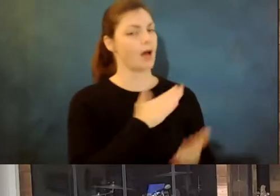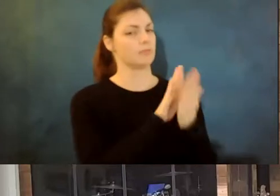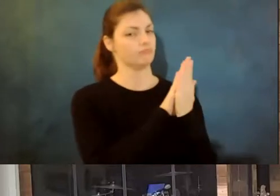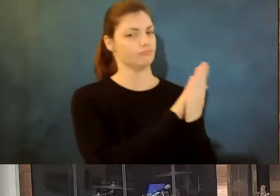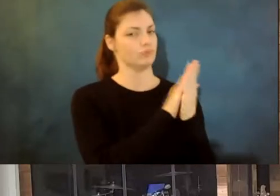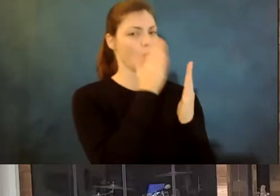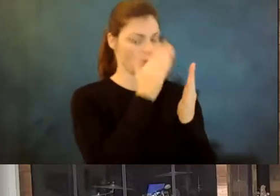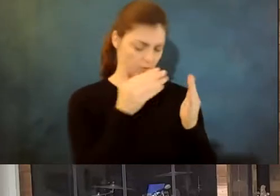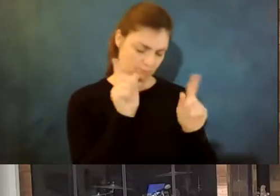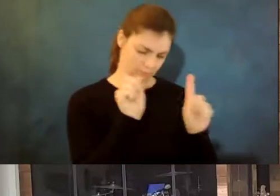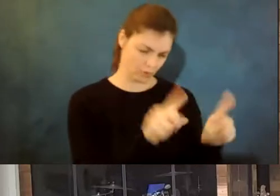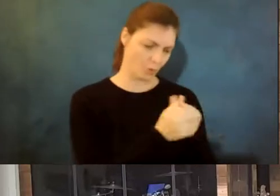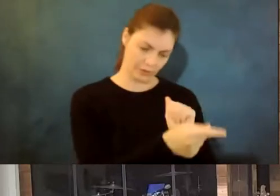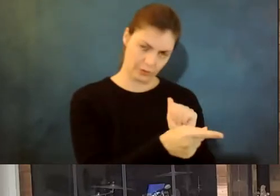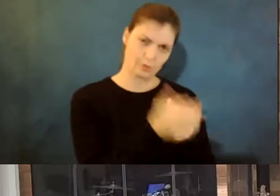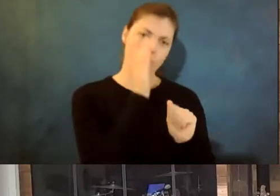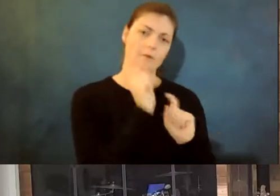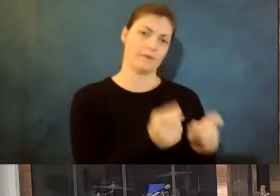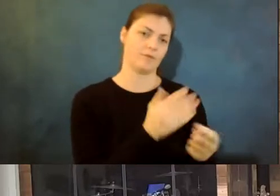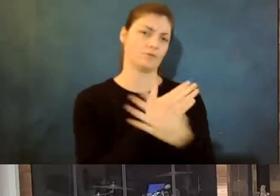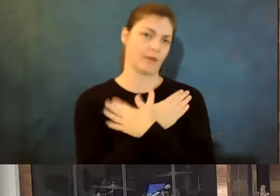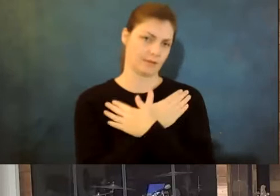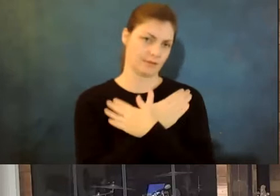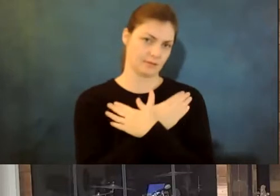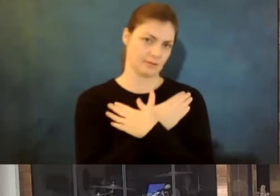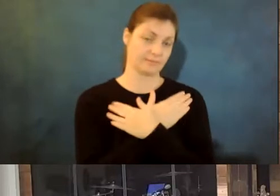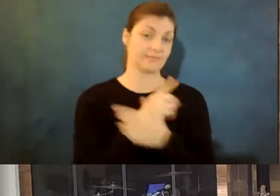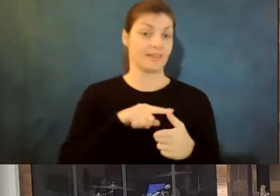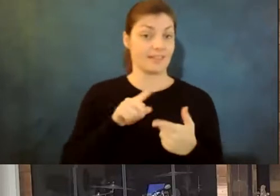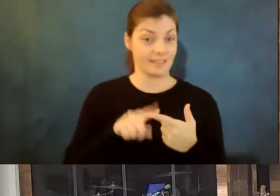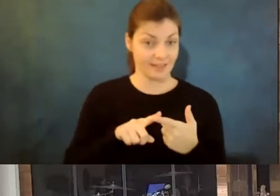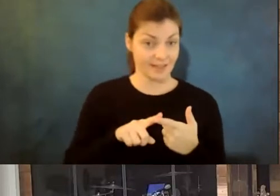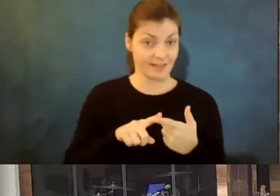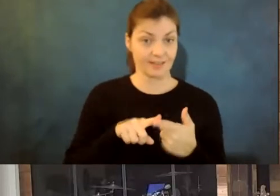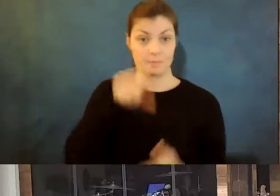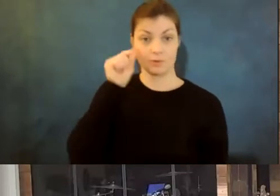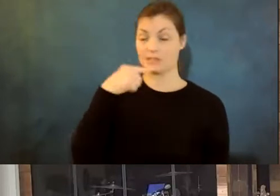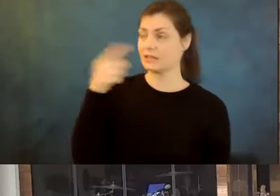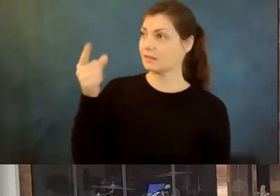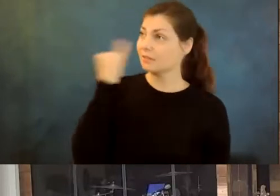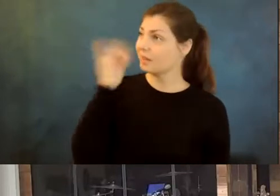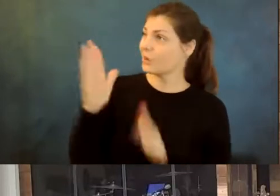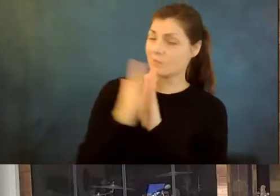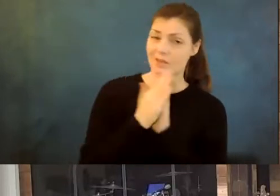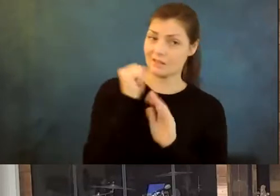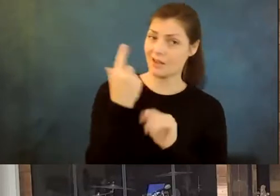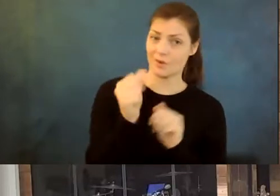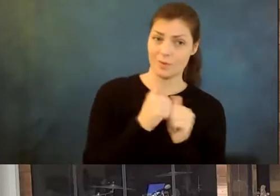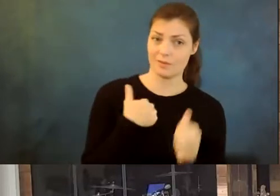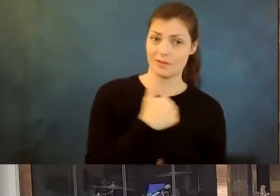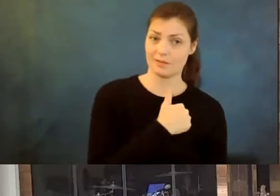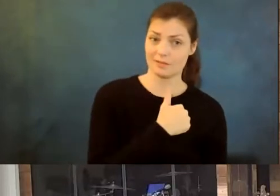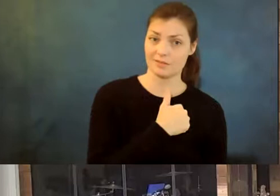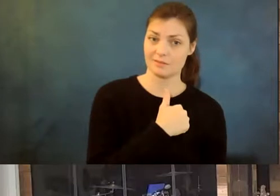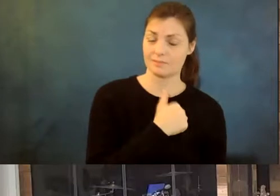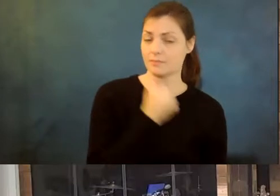And I will give you rest." Then he said to him, "If your presence does not go with us," Moses says,